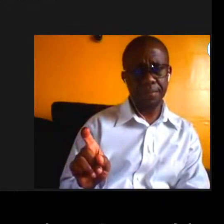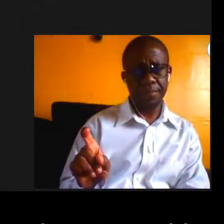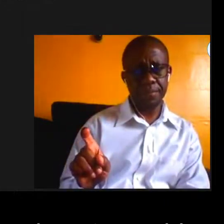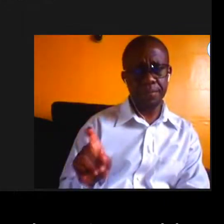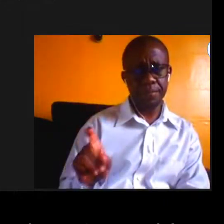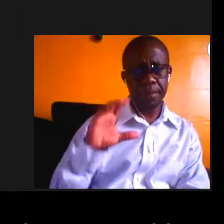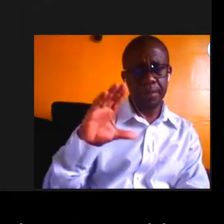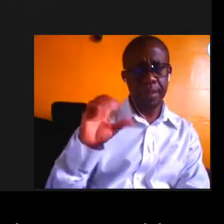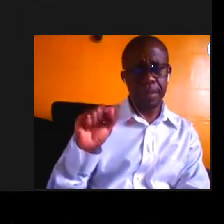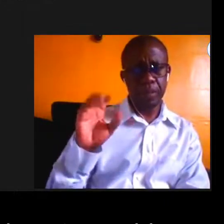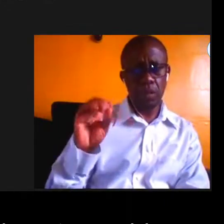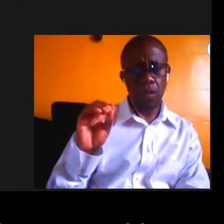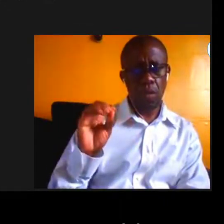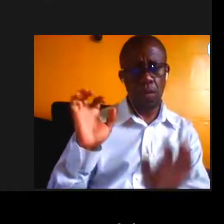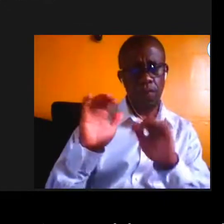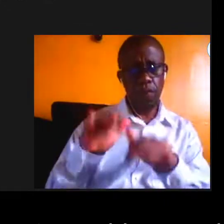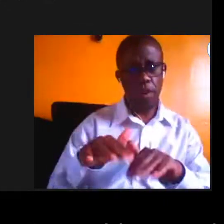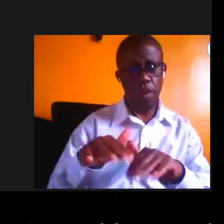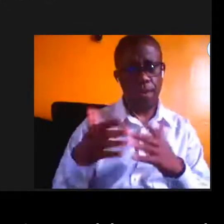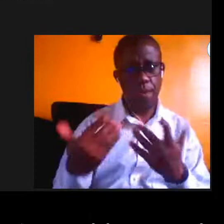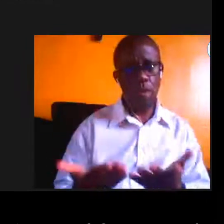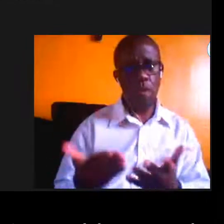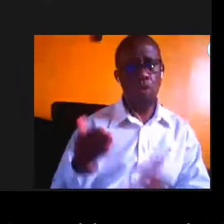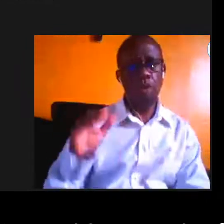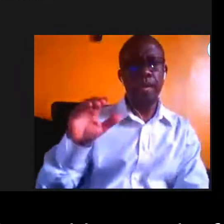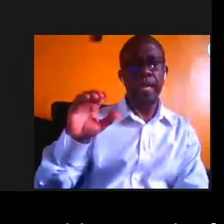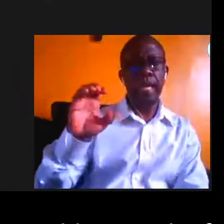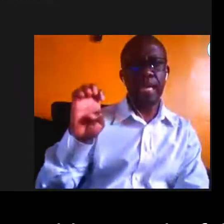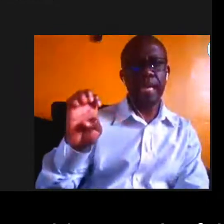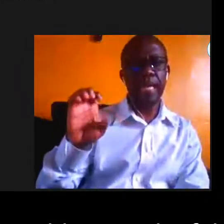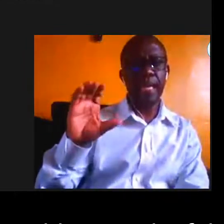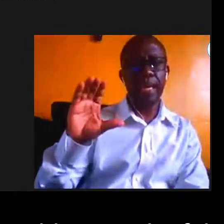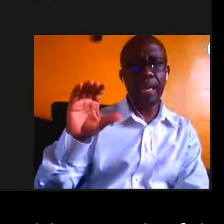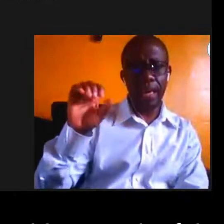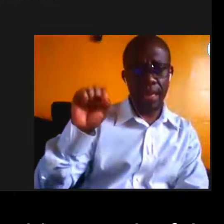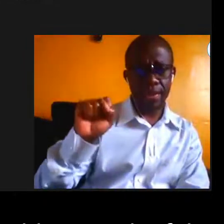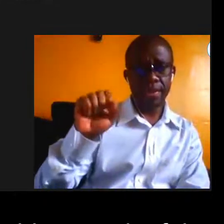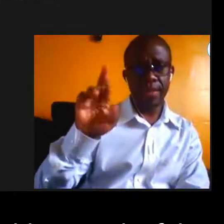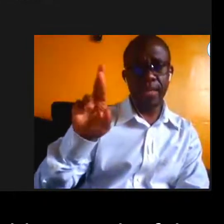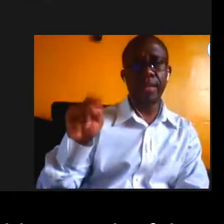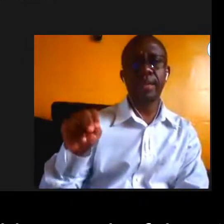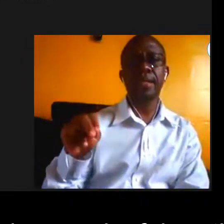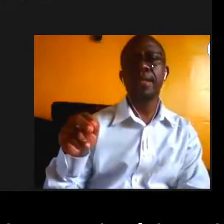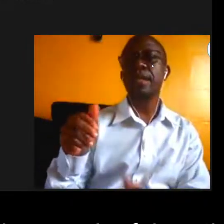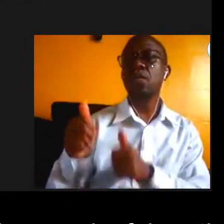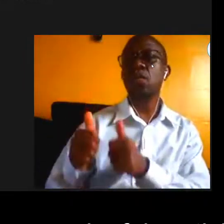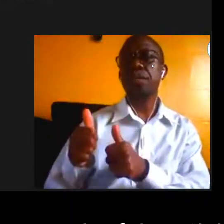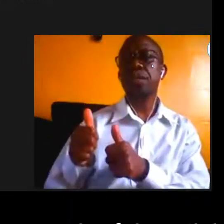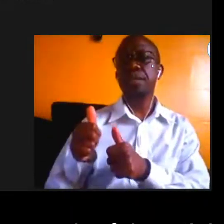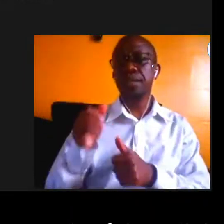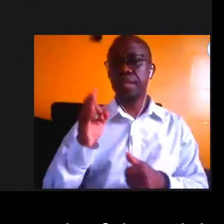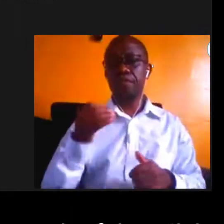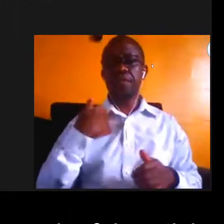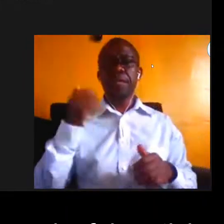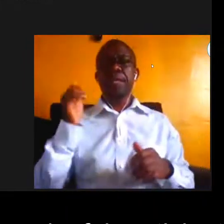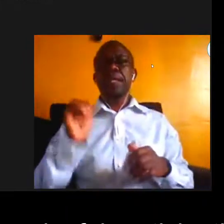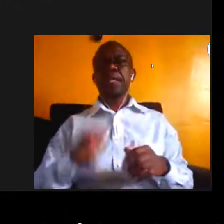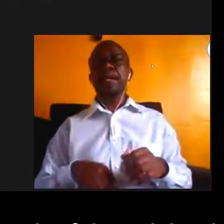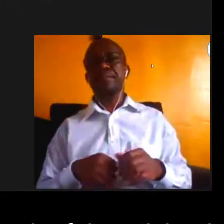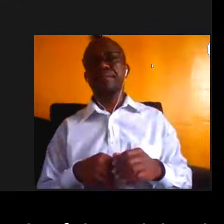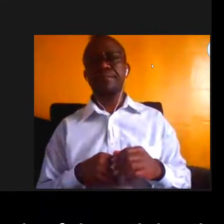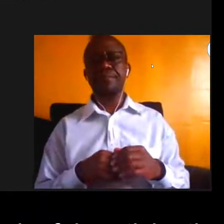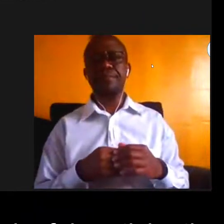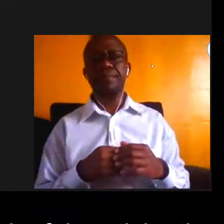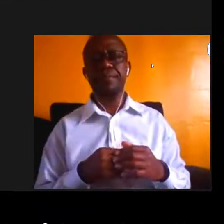CSO Forum or to EACRN. I don't know if that question. Perhaps if I can get whether it's